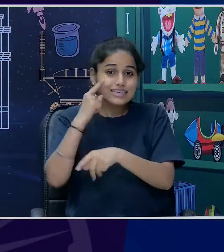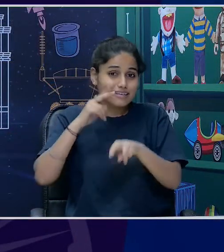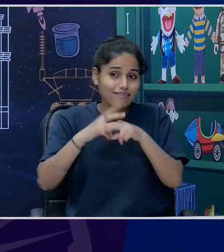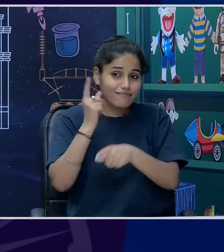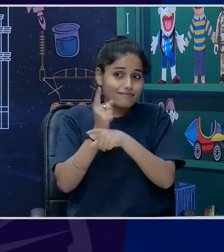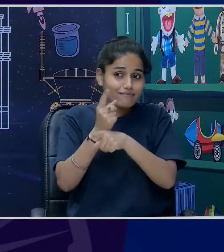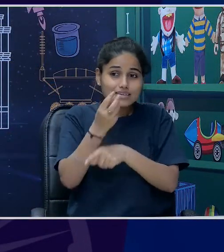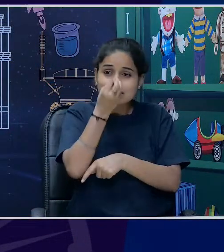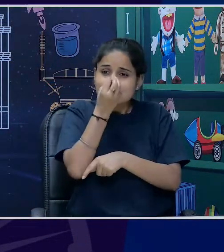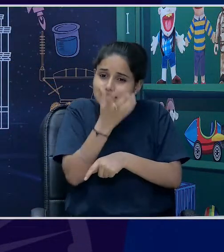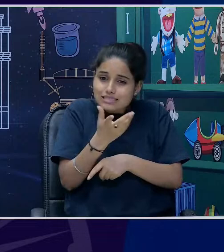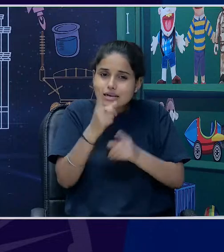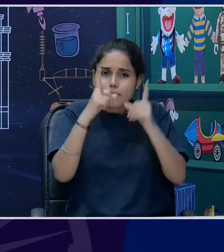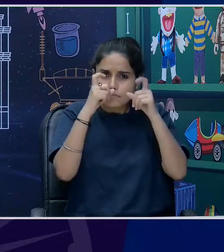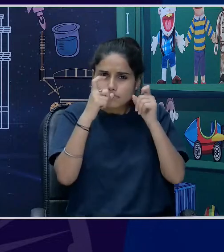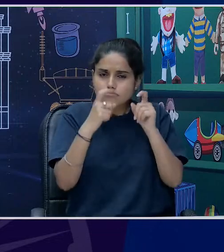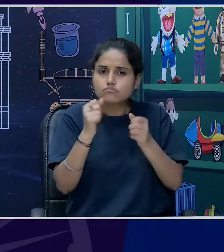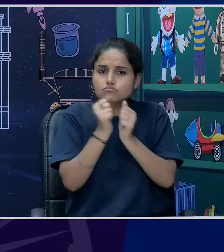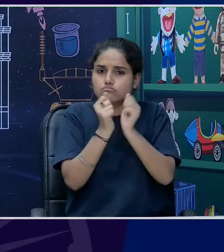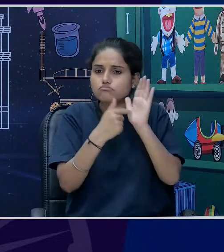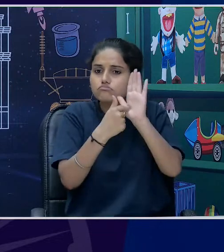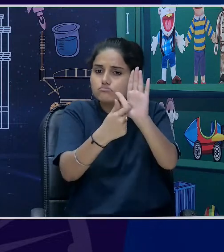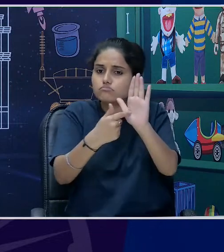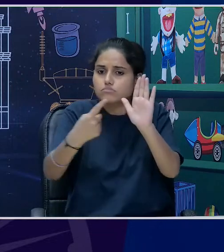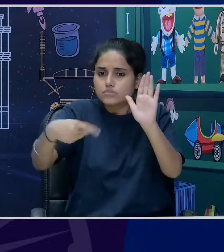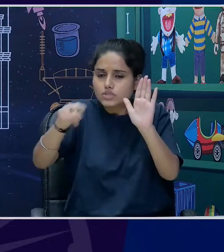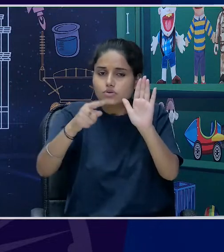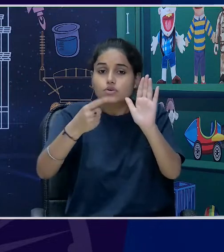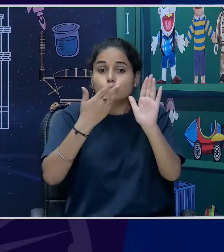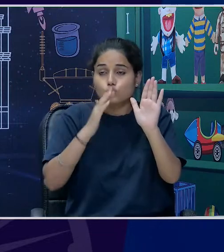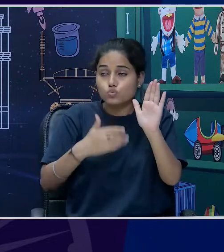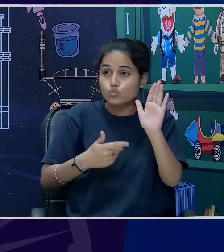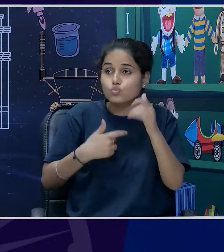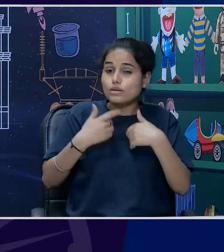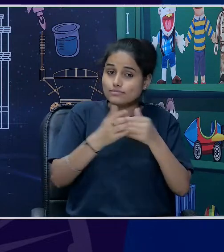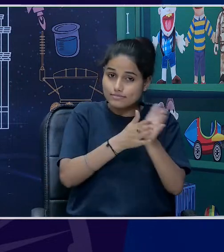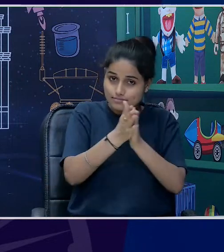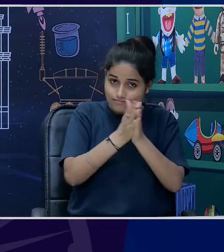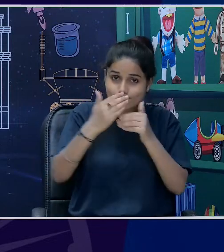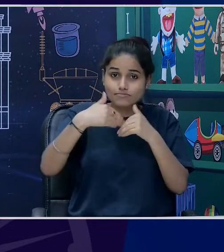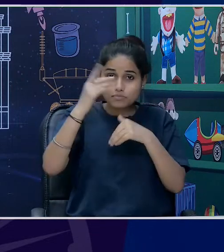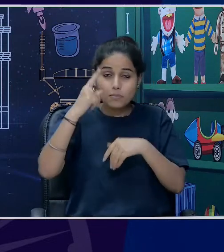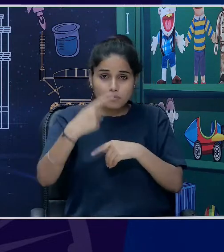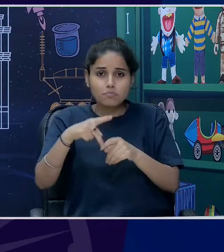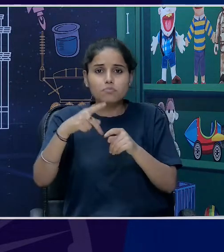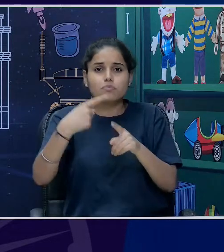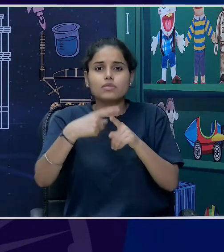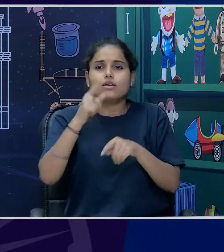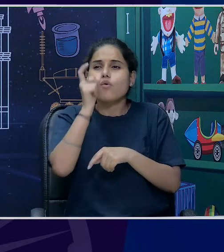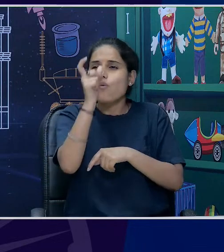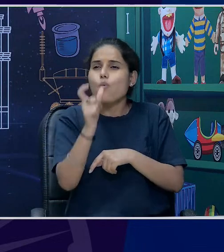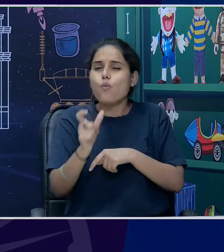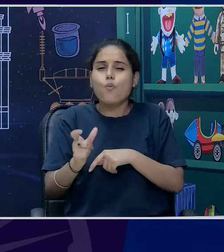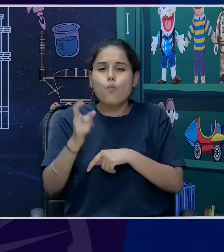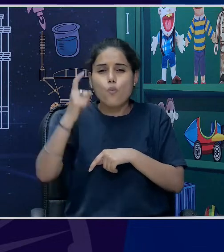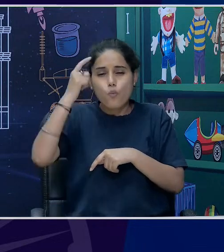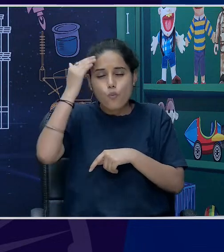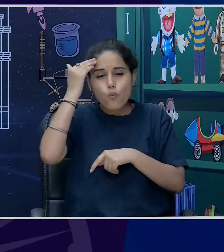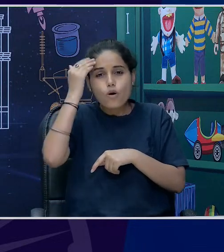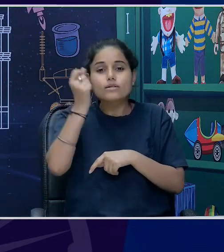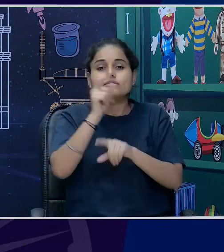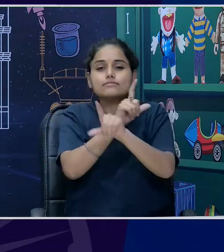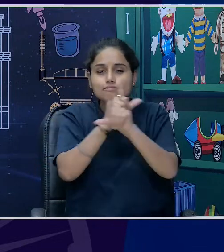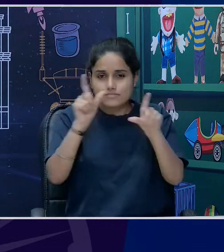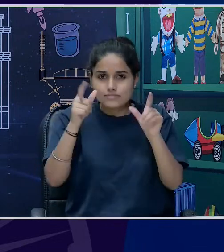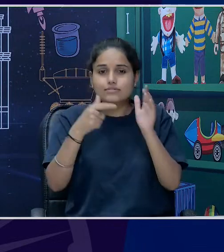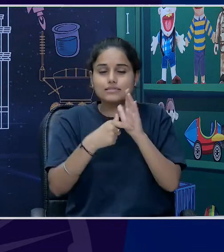Exactly. In fact, a child is able to generate the interest. They learn vocabulary, because some of them we can't expect every child